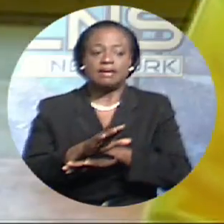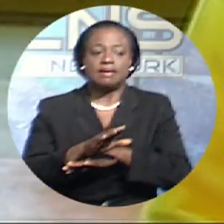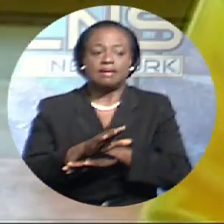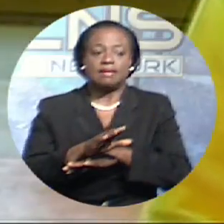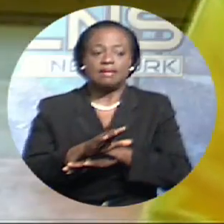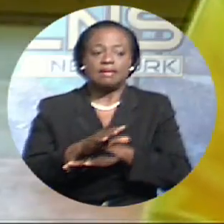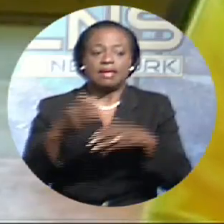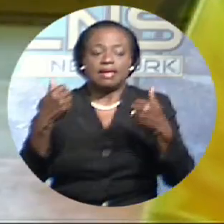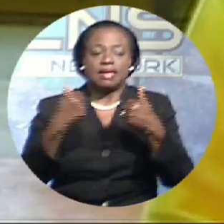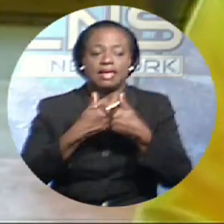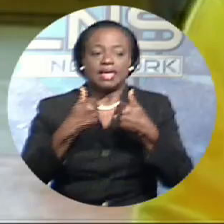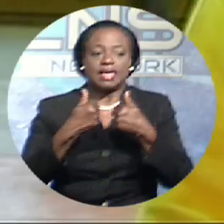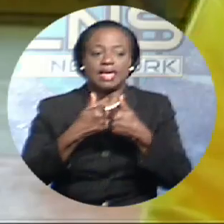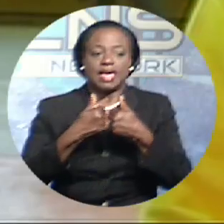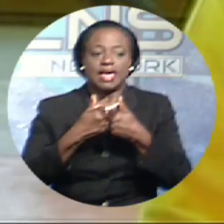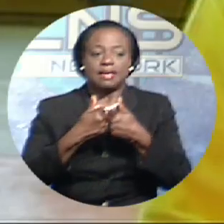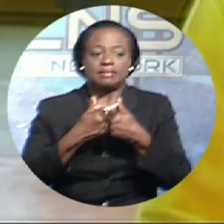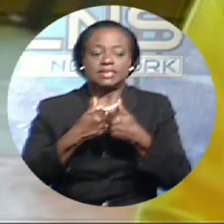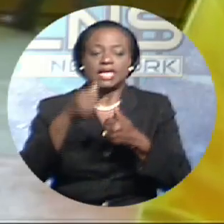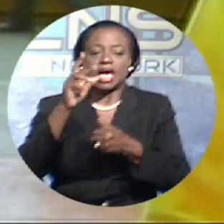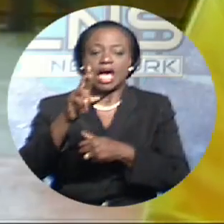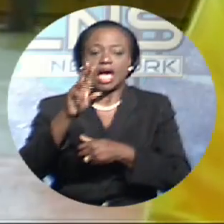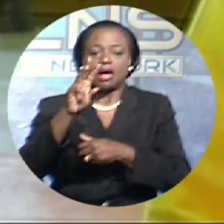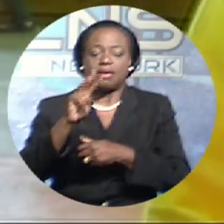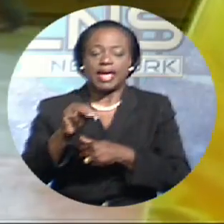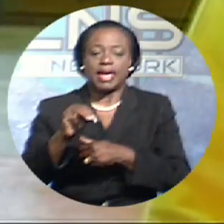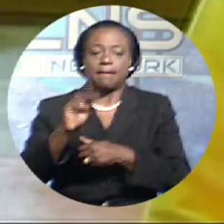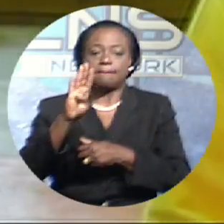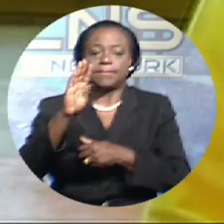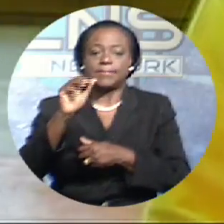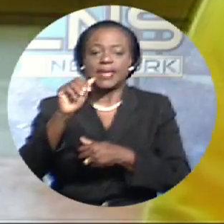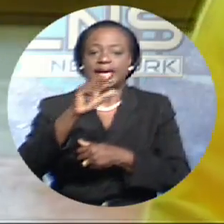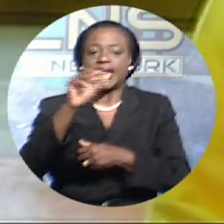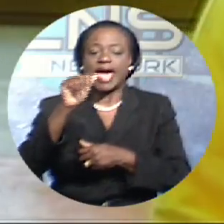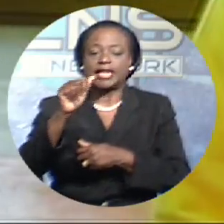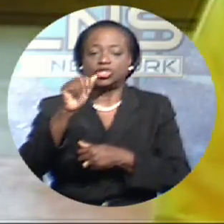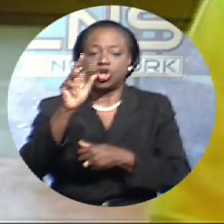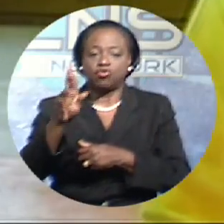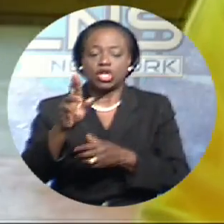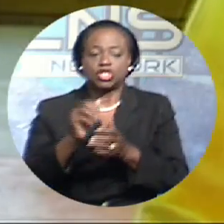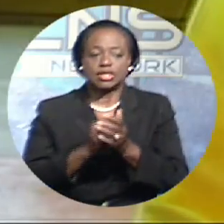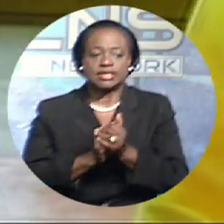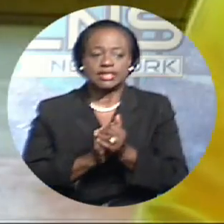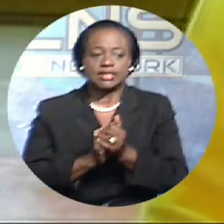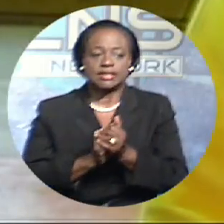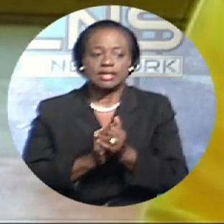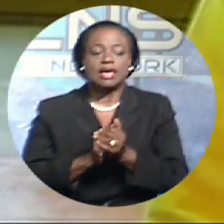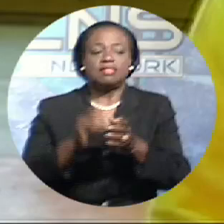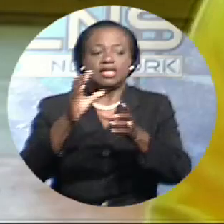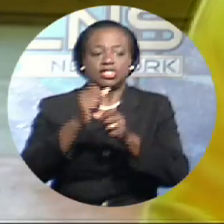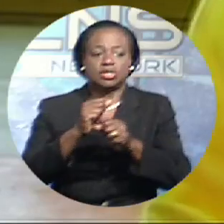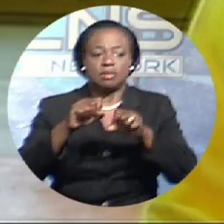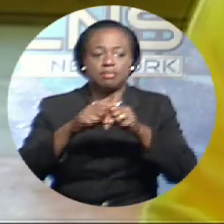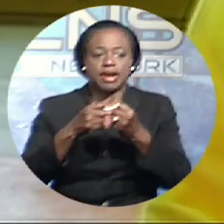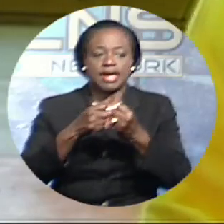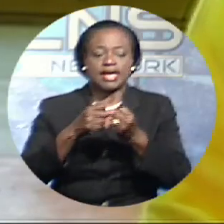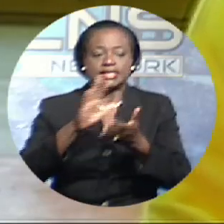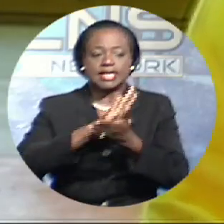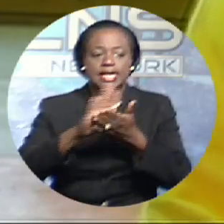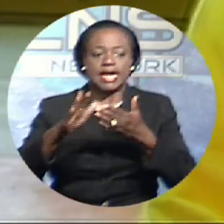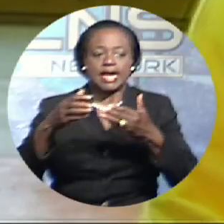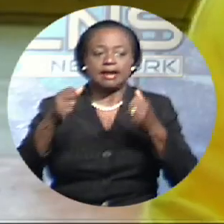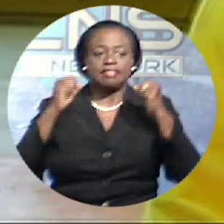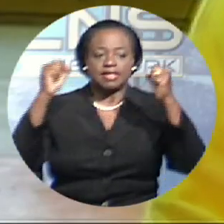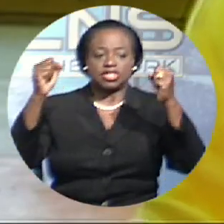we have coming up for you later on this evening. R.M. Bailey and Anatole will be on the court in a few minutes. They just took a break to clear the gym and make sure everything is in tic-tac